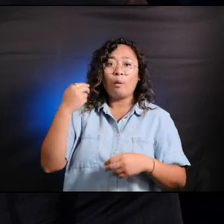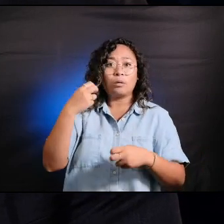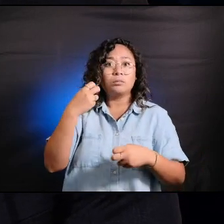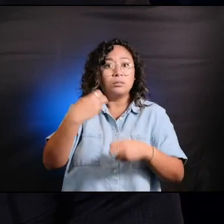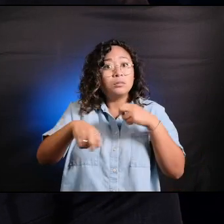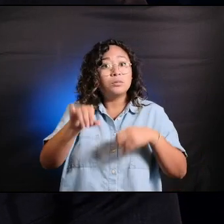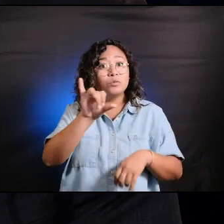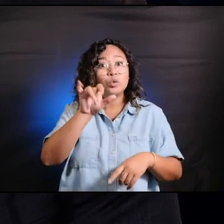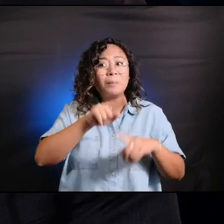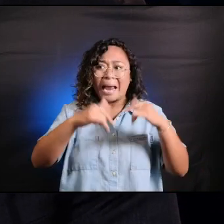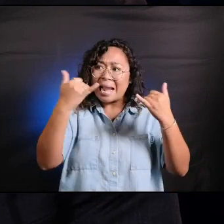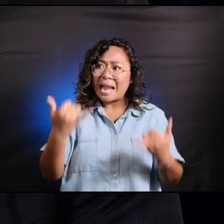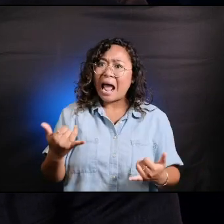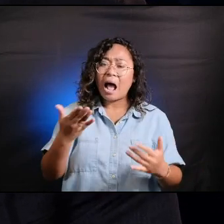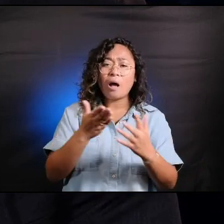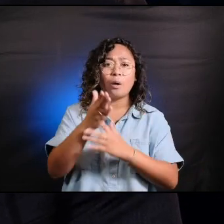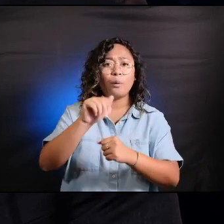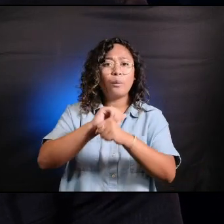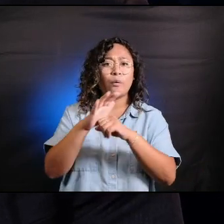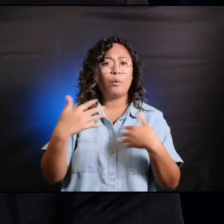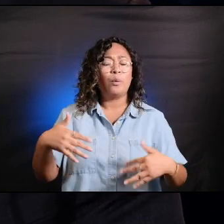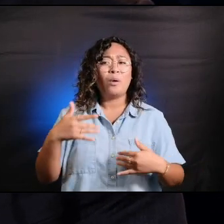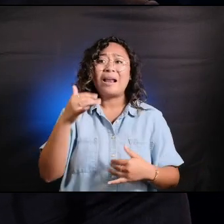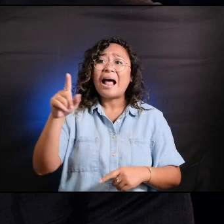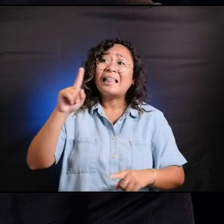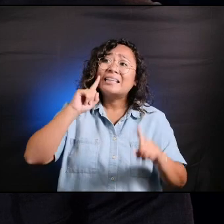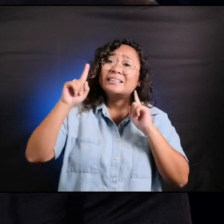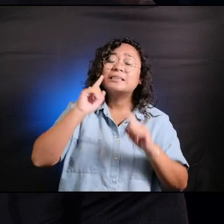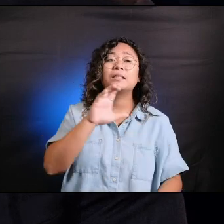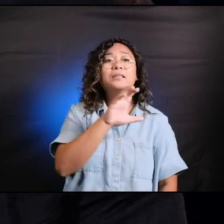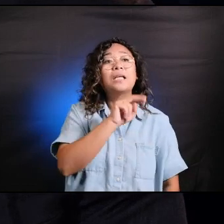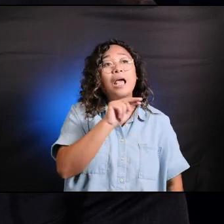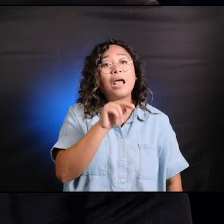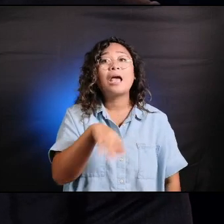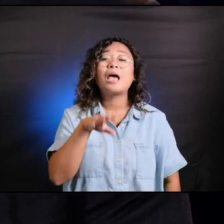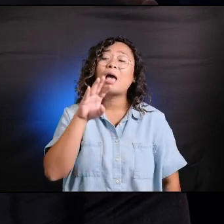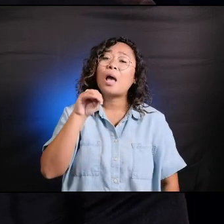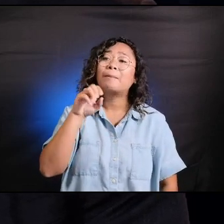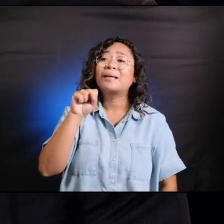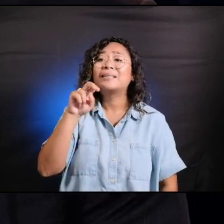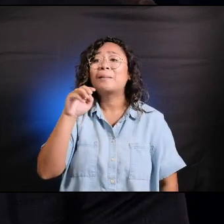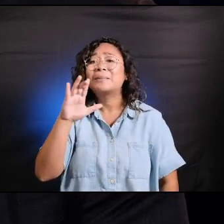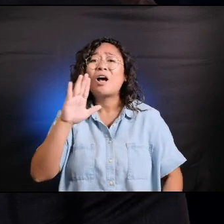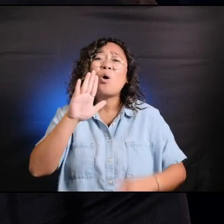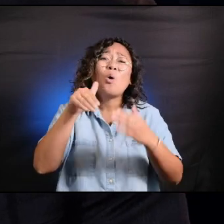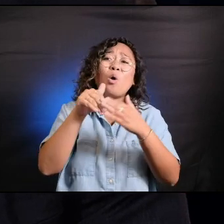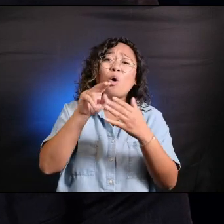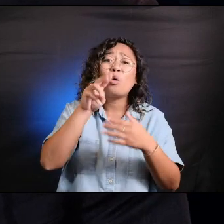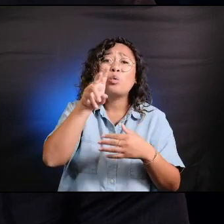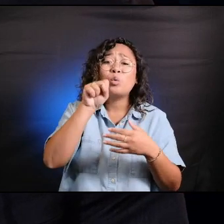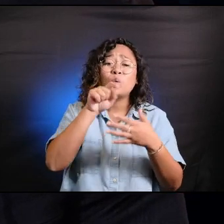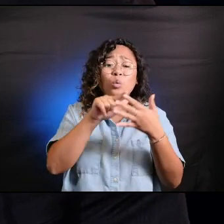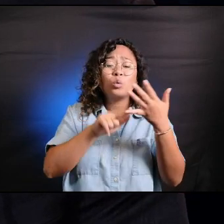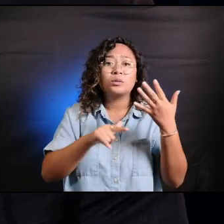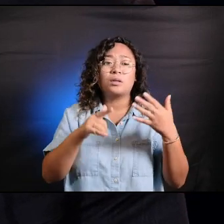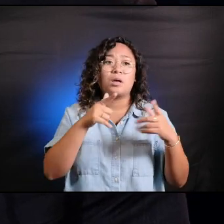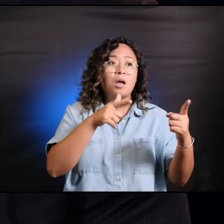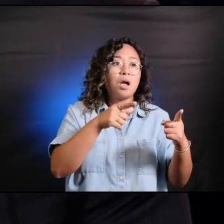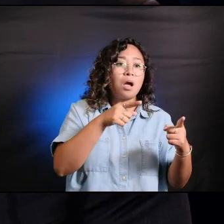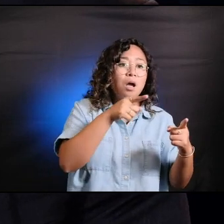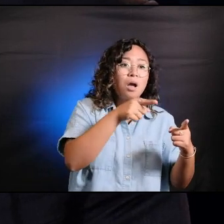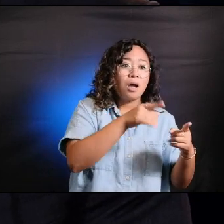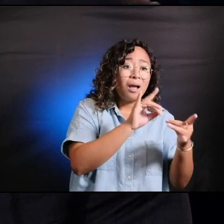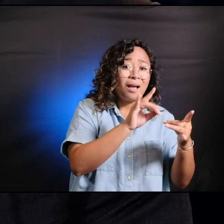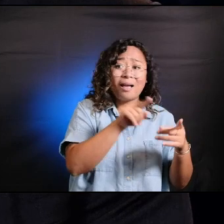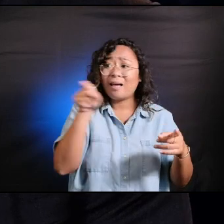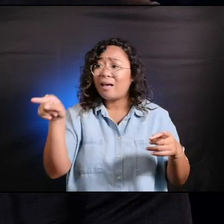top. And many of you out there listening to CNN and MSNBC and all the other news media, a lot of conflicting things